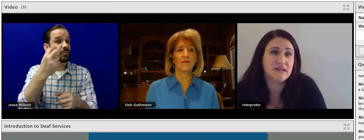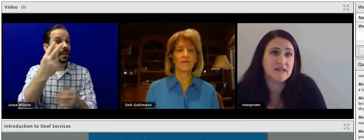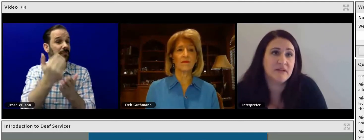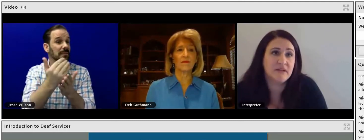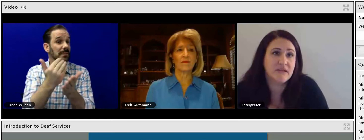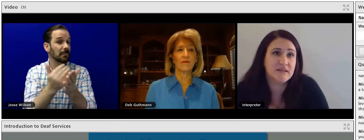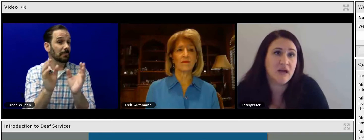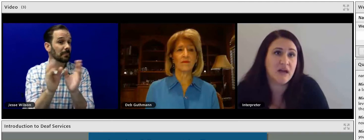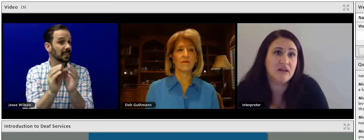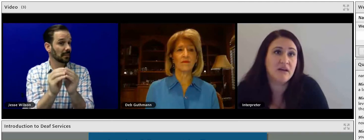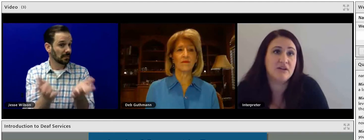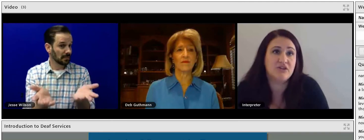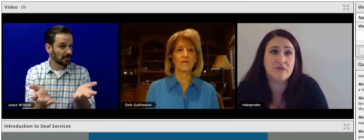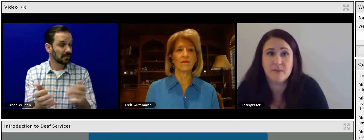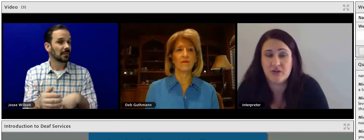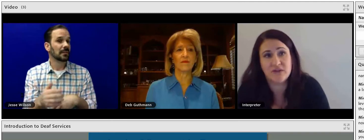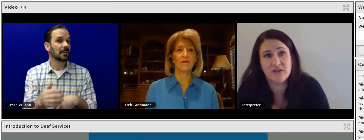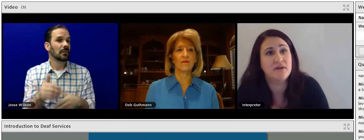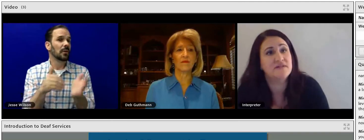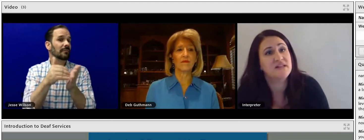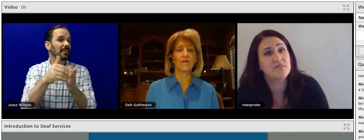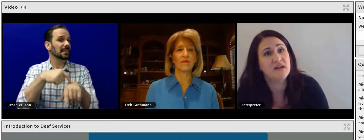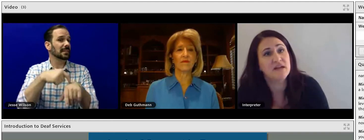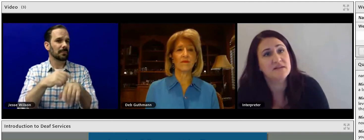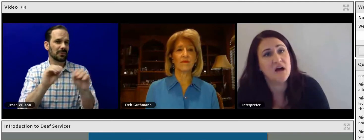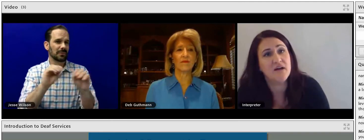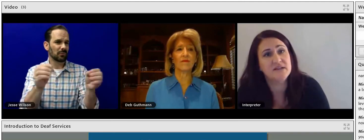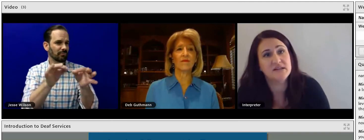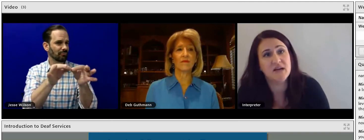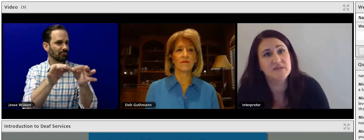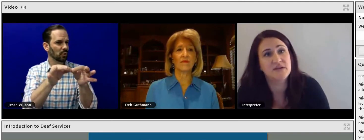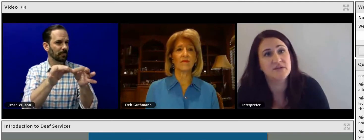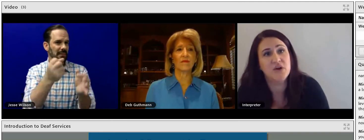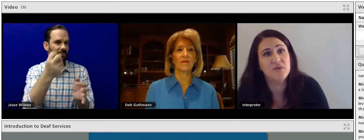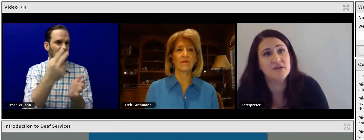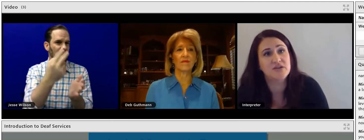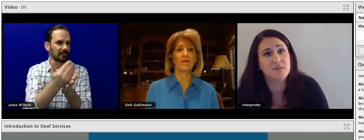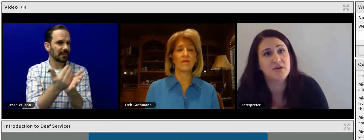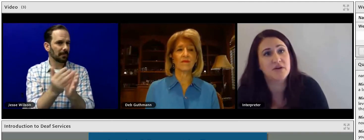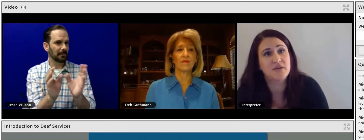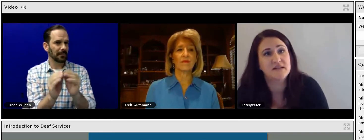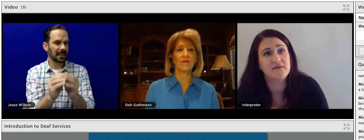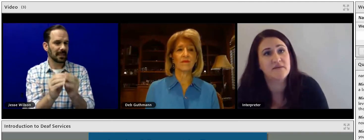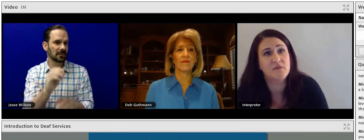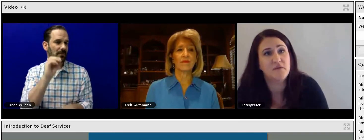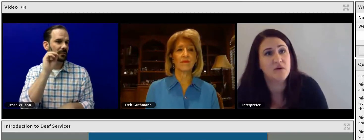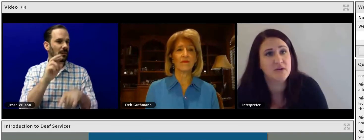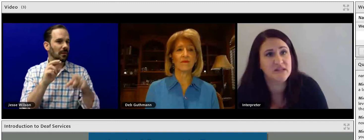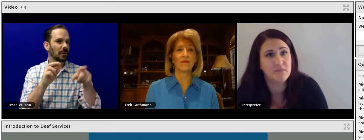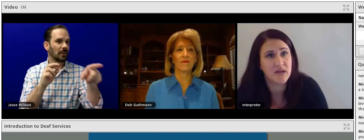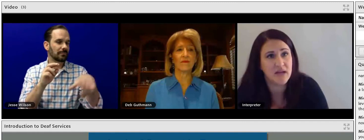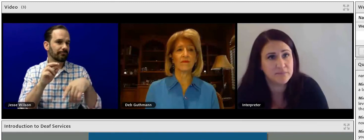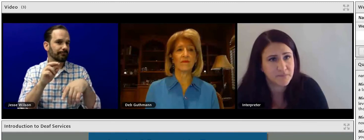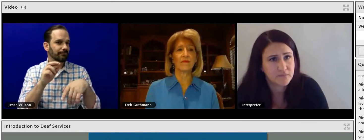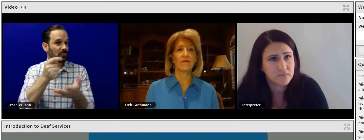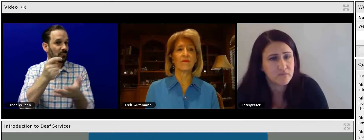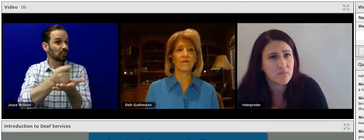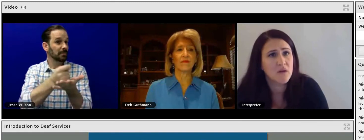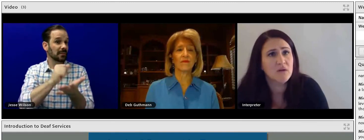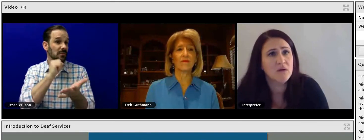Also, just accessibility is an issue, especially with 12-step meetings. Oftentimes, there's no interpreter that's available for a 12-step